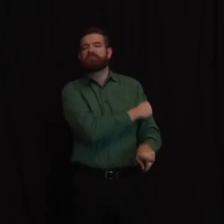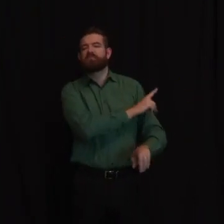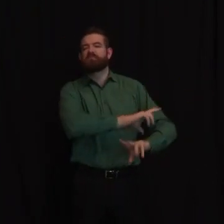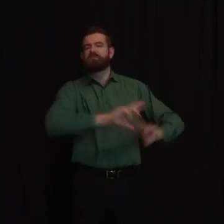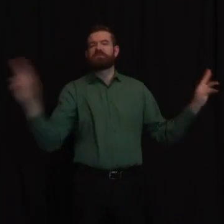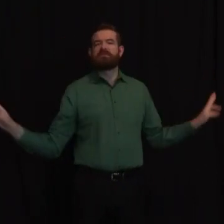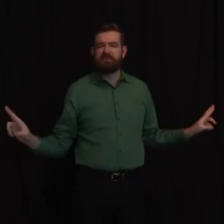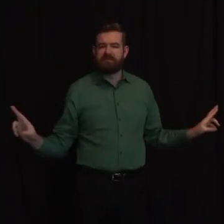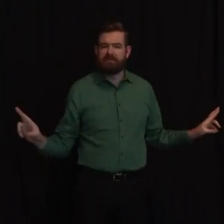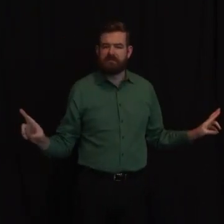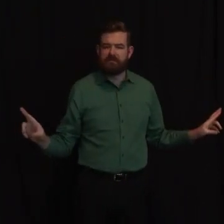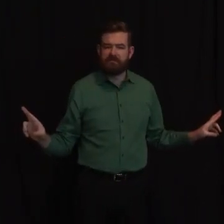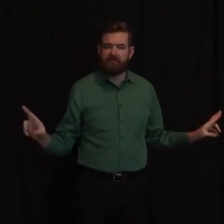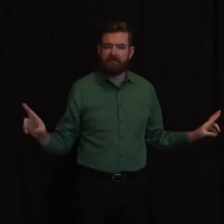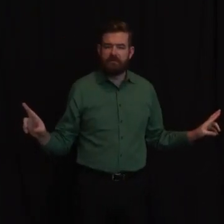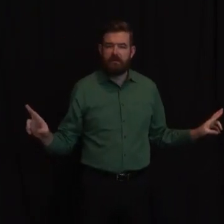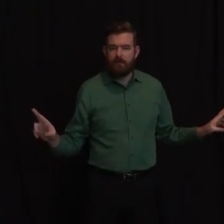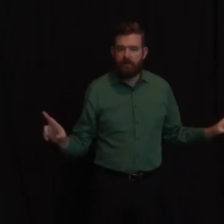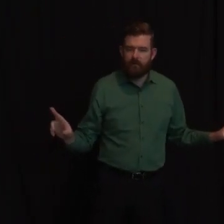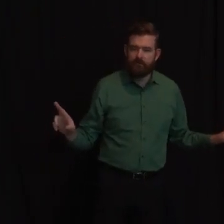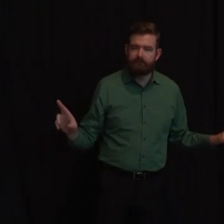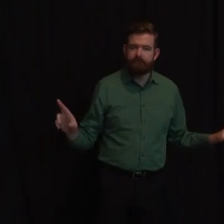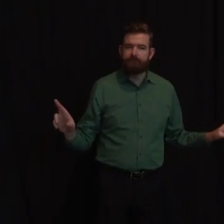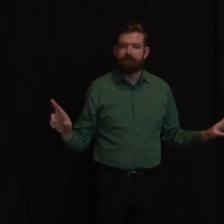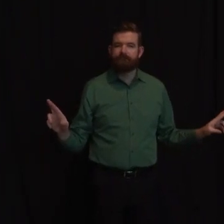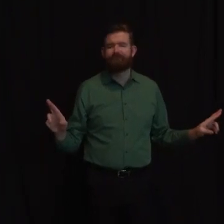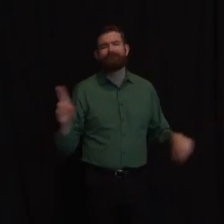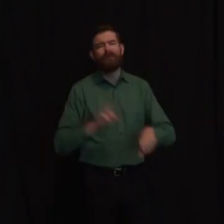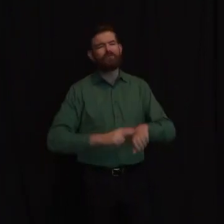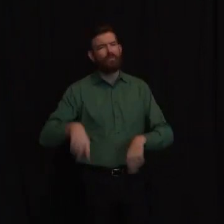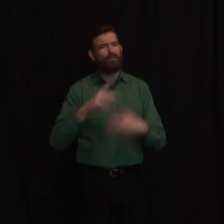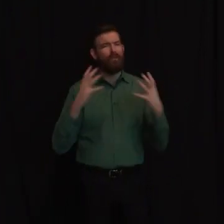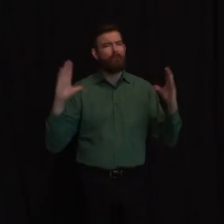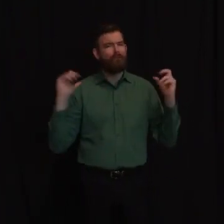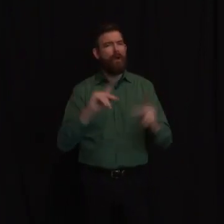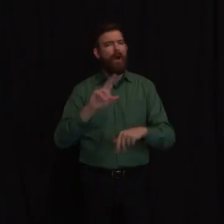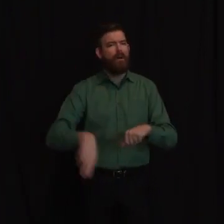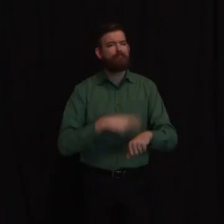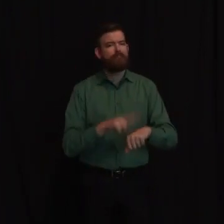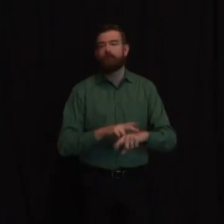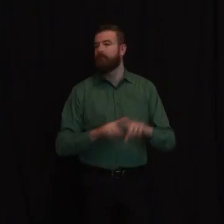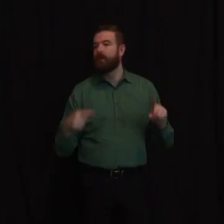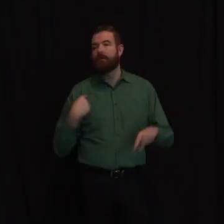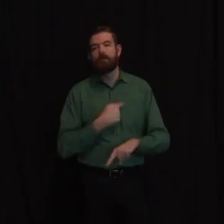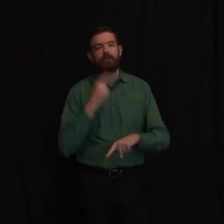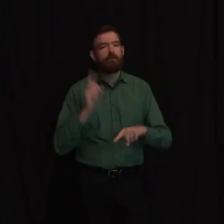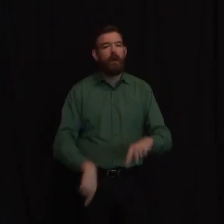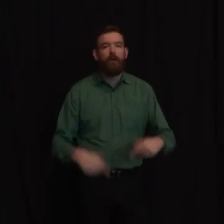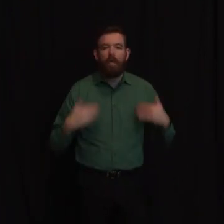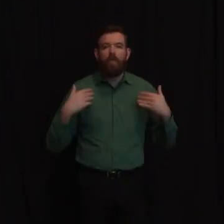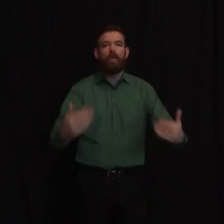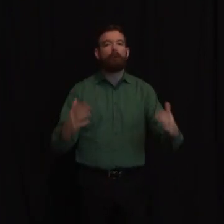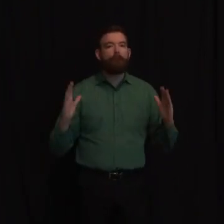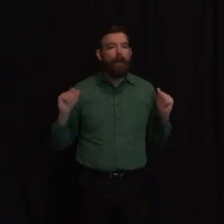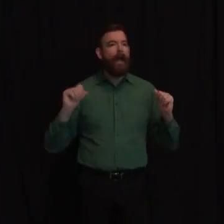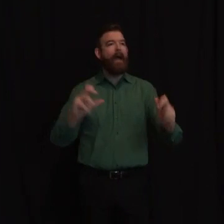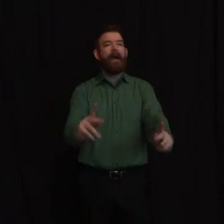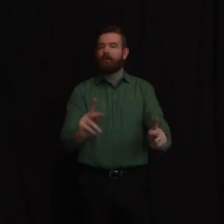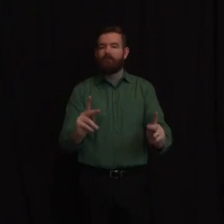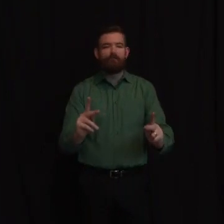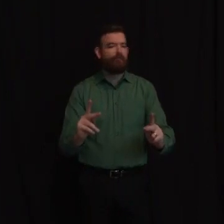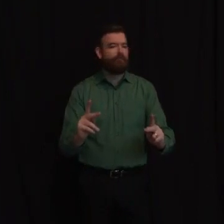Who wouldn't? We want to do that. But we cannot do that if it means we put lives at